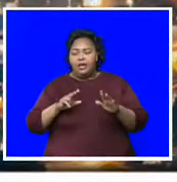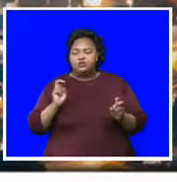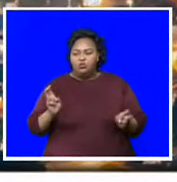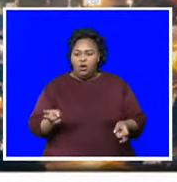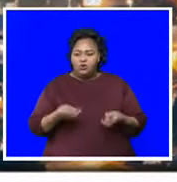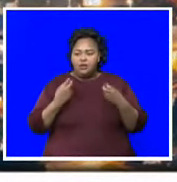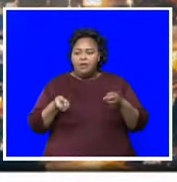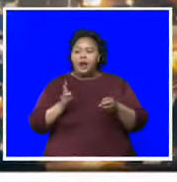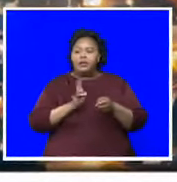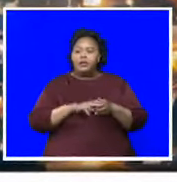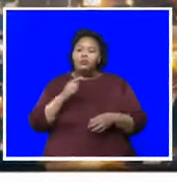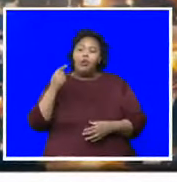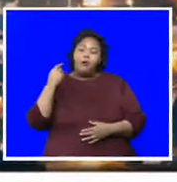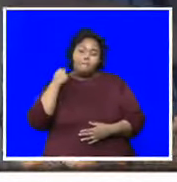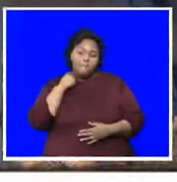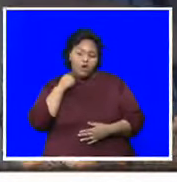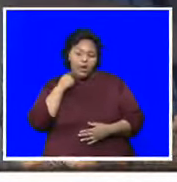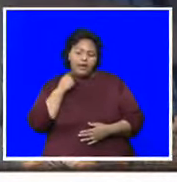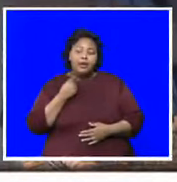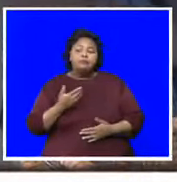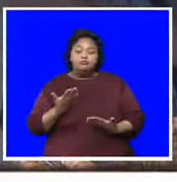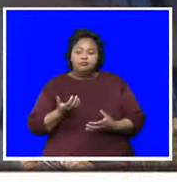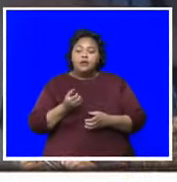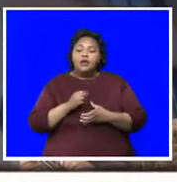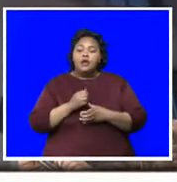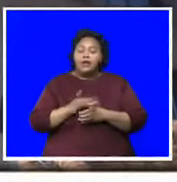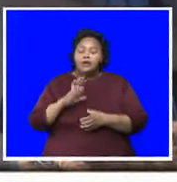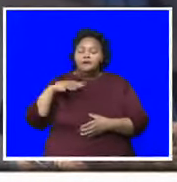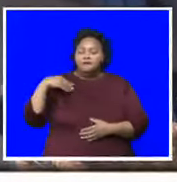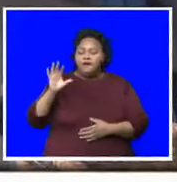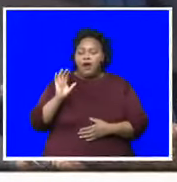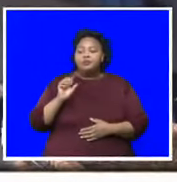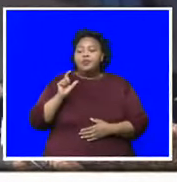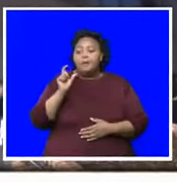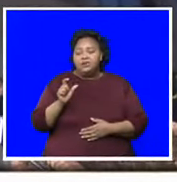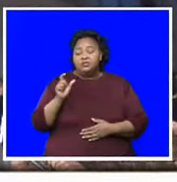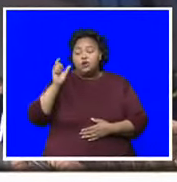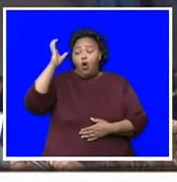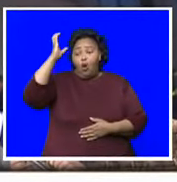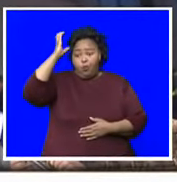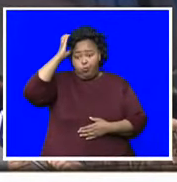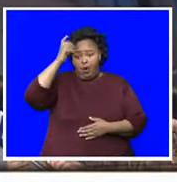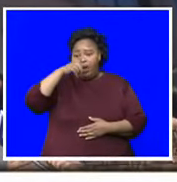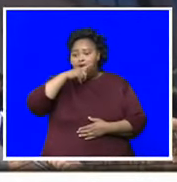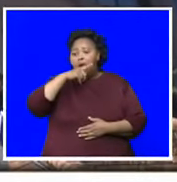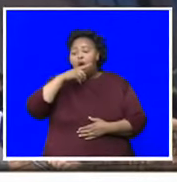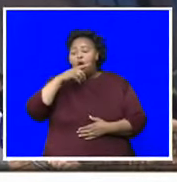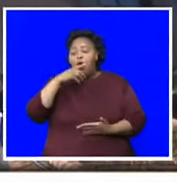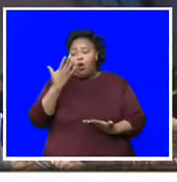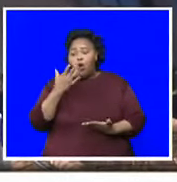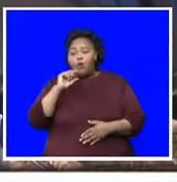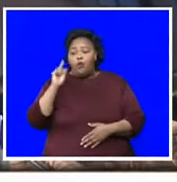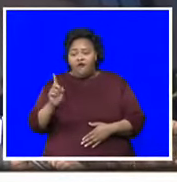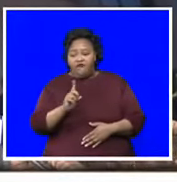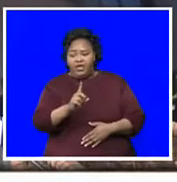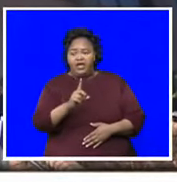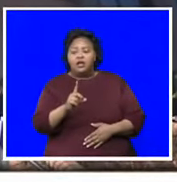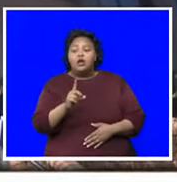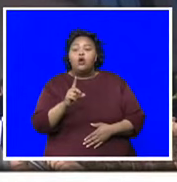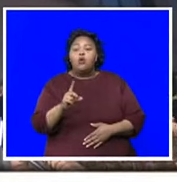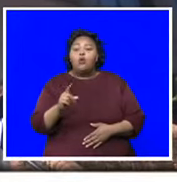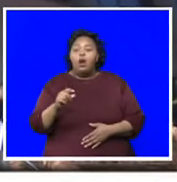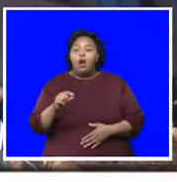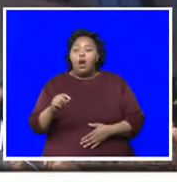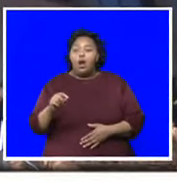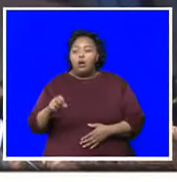linking Dlamini to the case. Vusi Phineas Dlamini was arrested and charged for the alleged rape and murder of eight